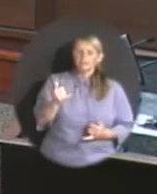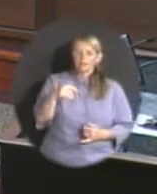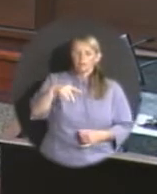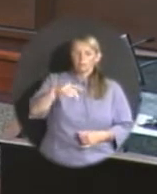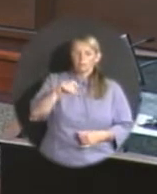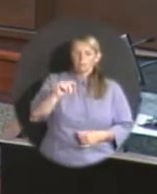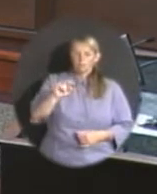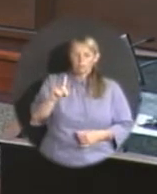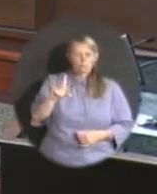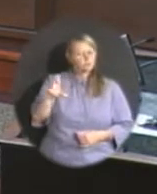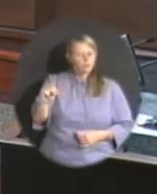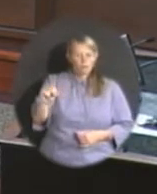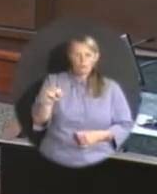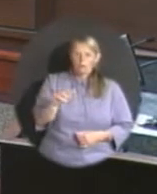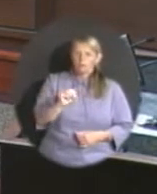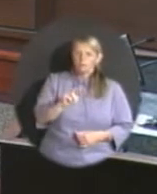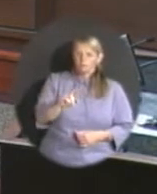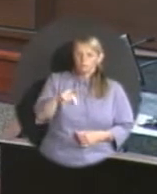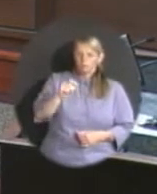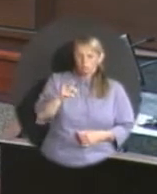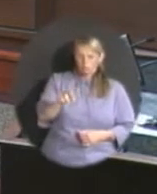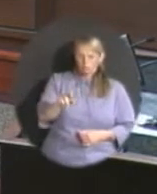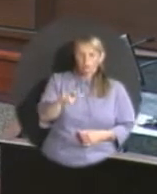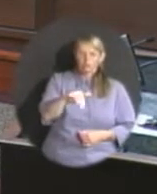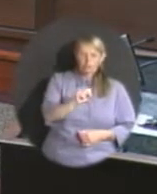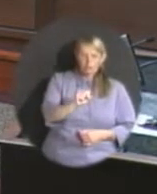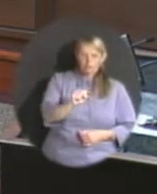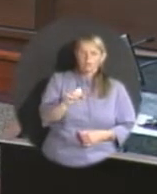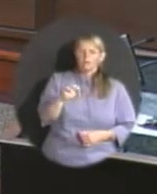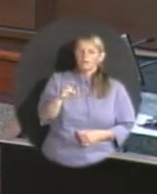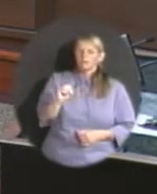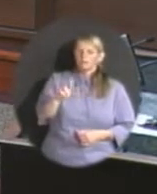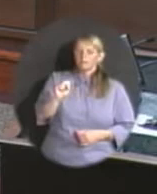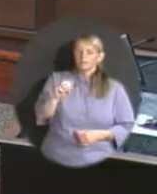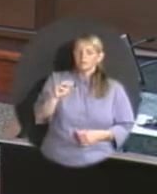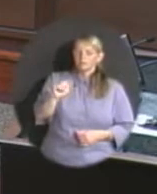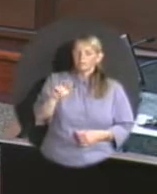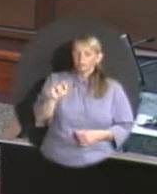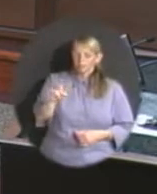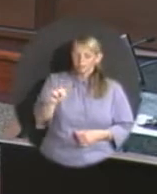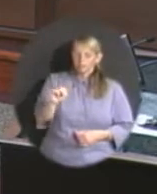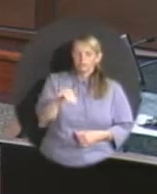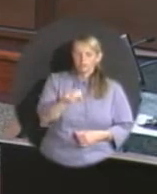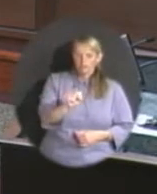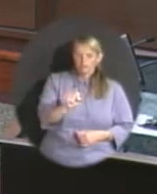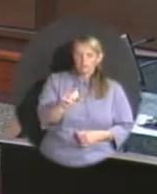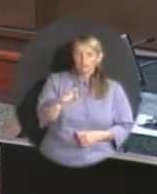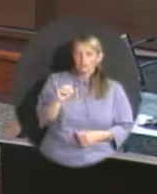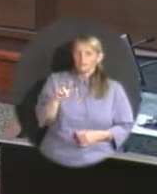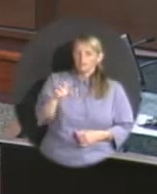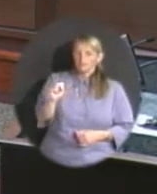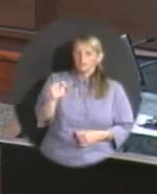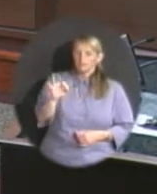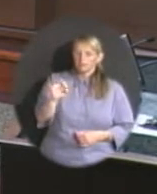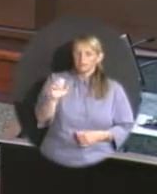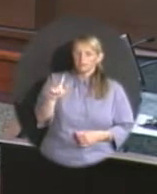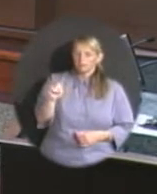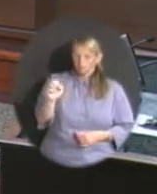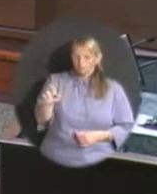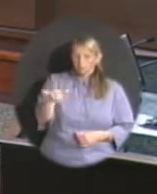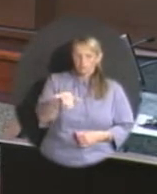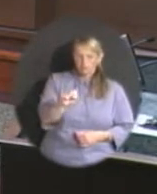Poland? No. Mr. Parker? Yes. Mrs. Martin? Yes. Mrs. Felter, Yes. Dr. Daniels.